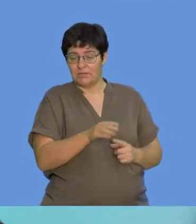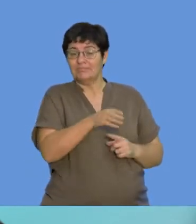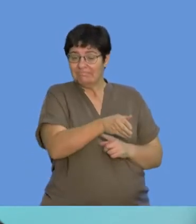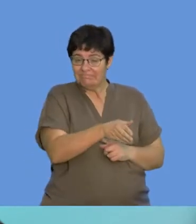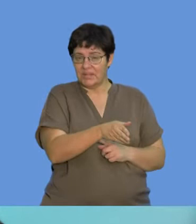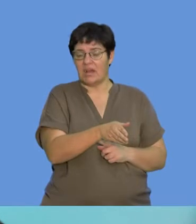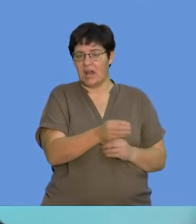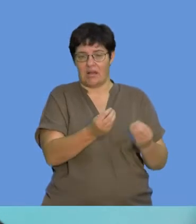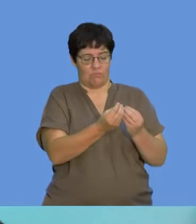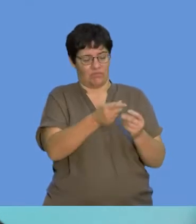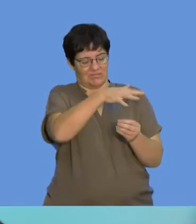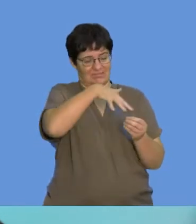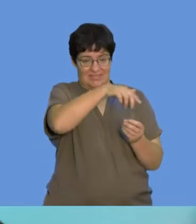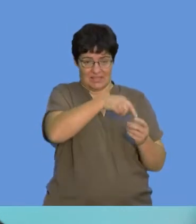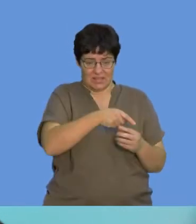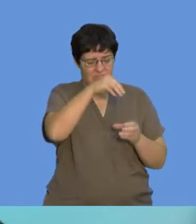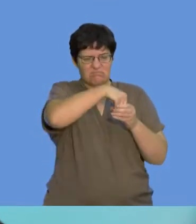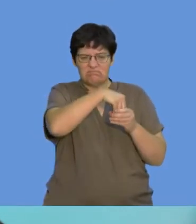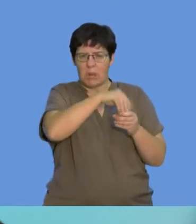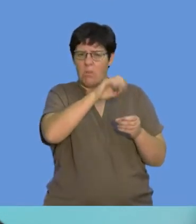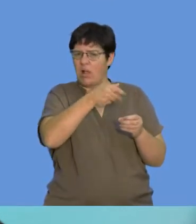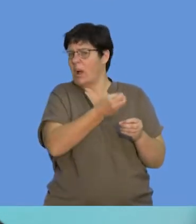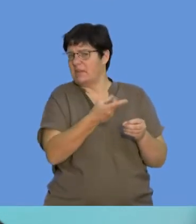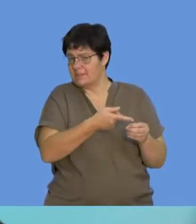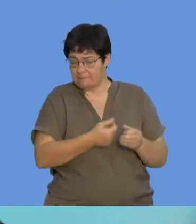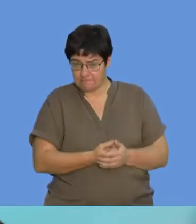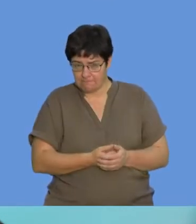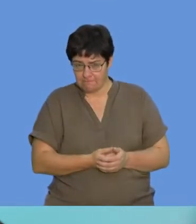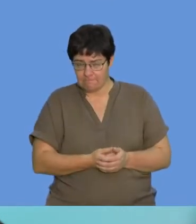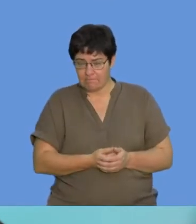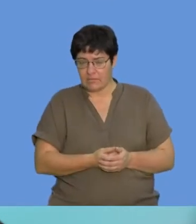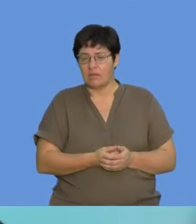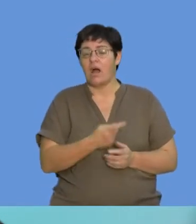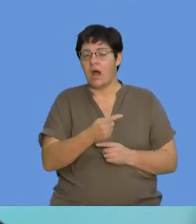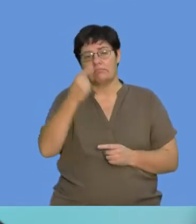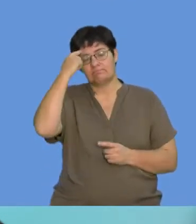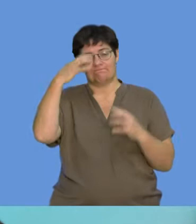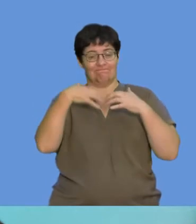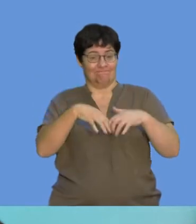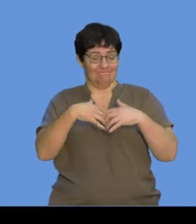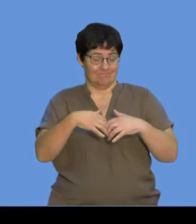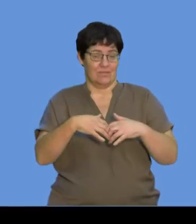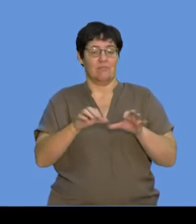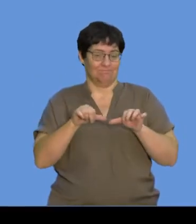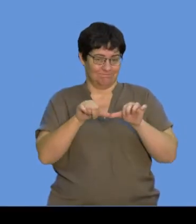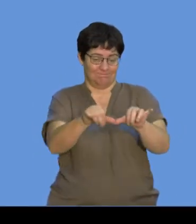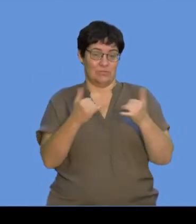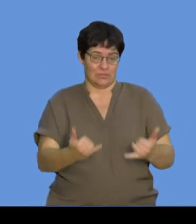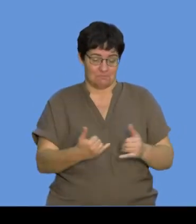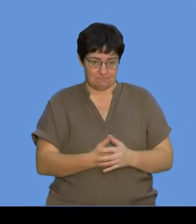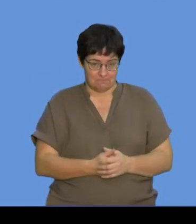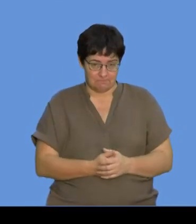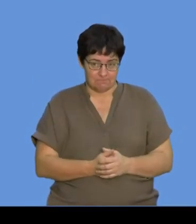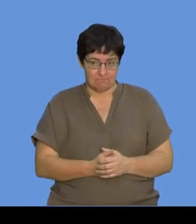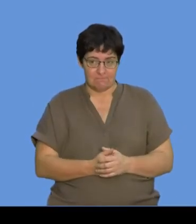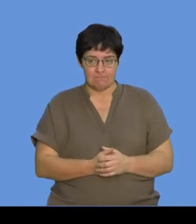substance? So we shall talk about the mole quite a lot. Okay, what's the thinking that's going to guide our discussion for today? Okay, without the waste